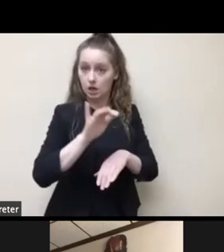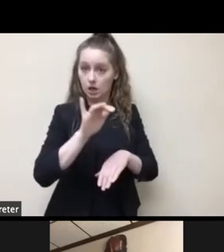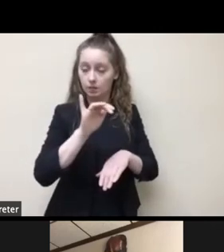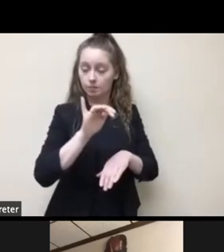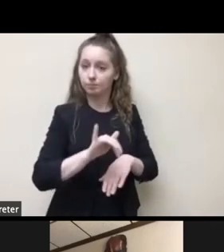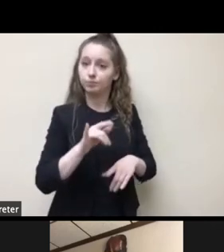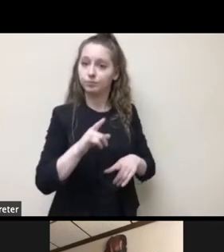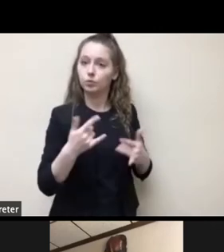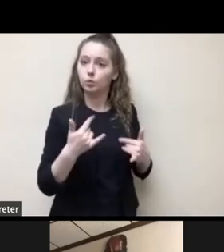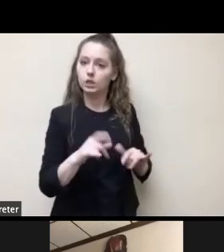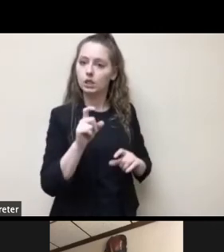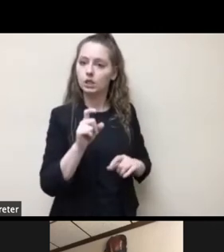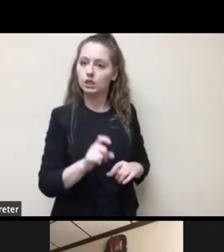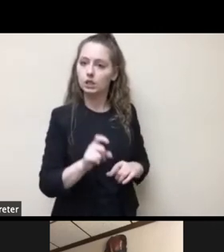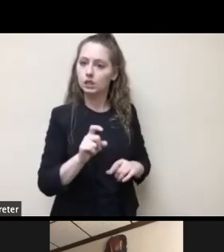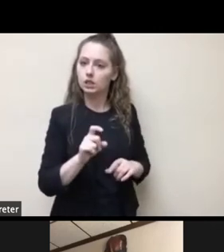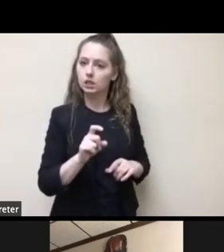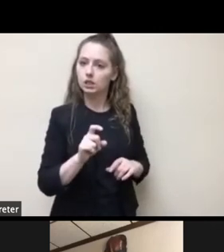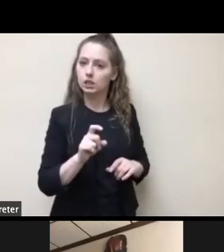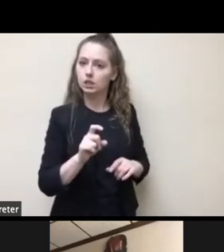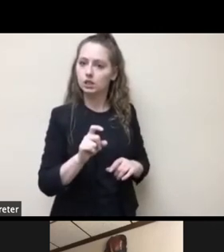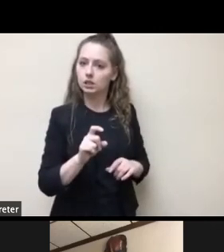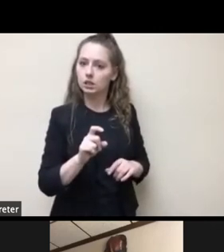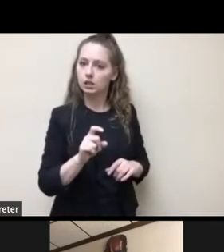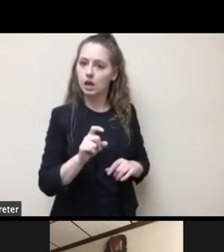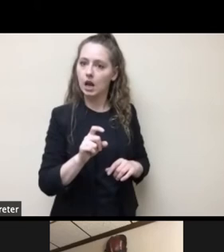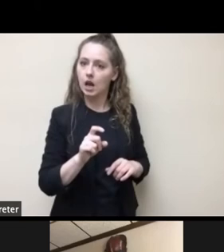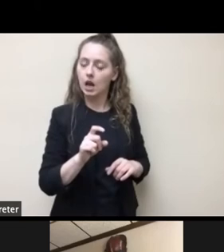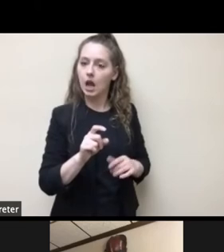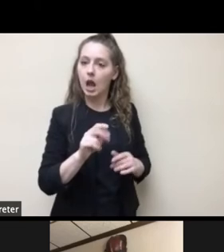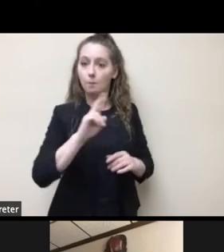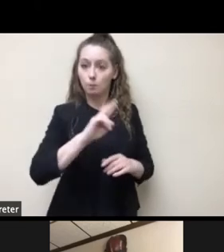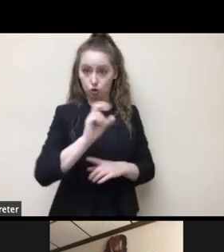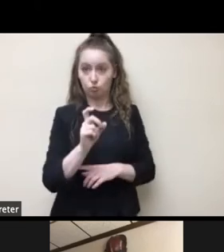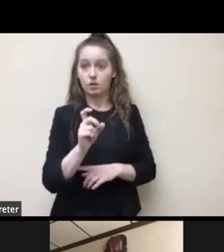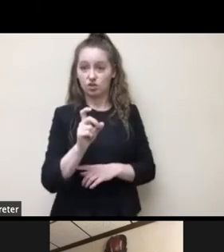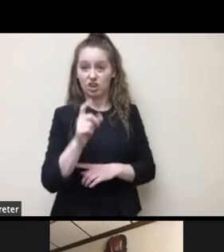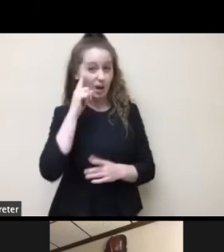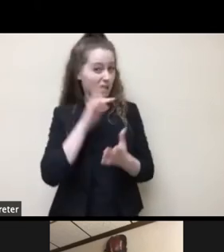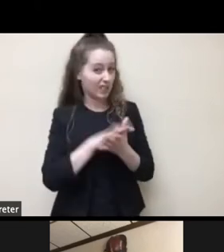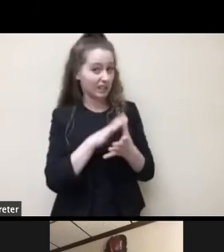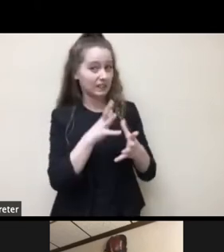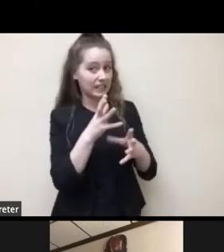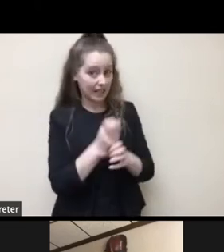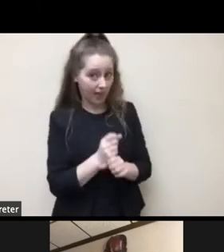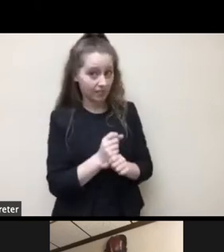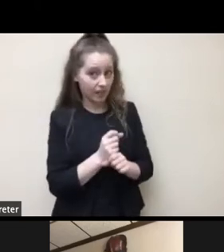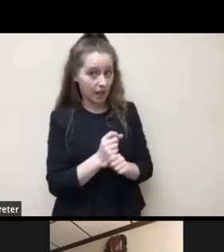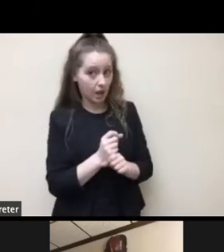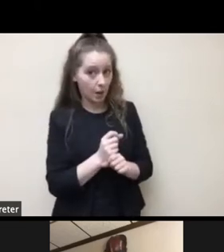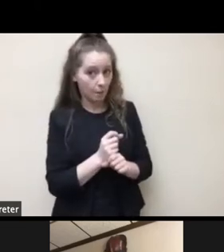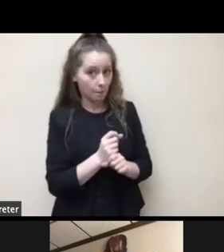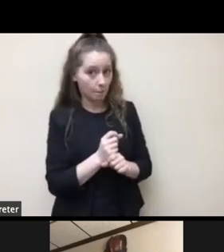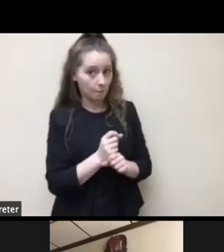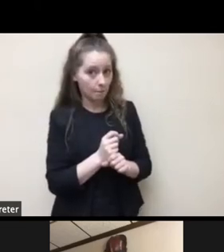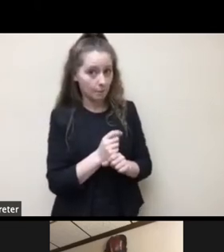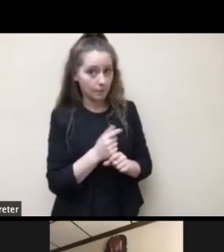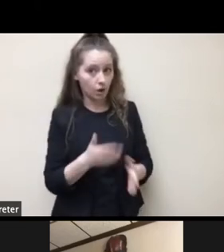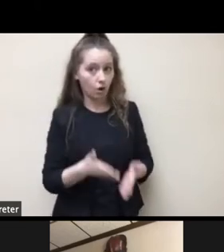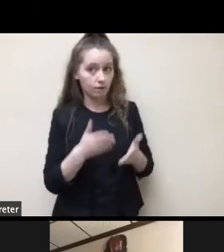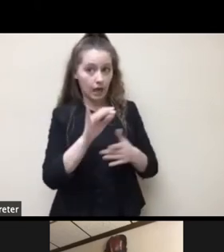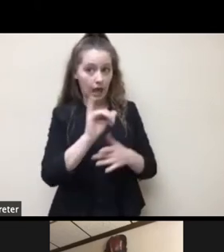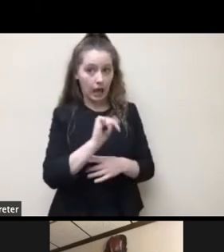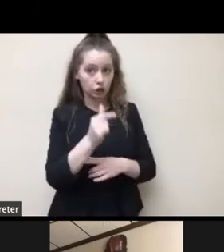need a physician's prescription, I believe, to get them. They are offering the IgG